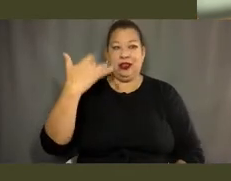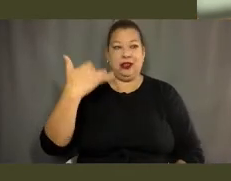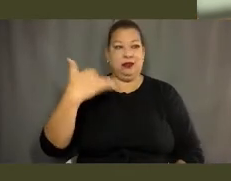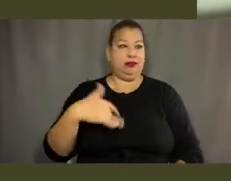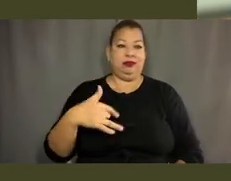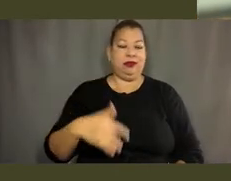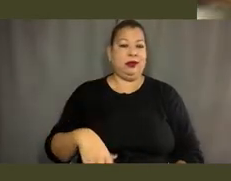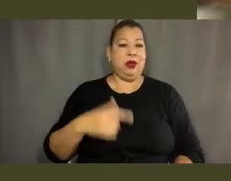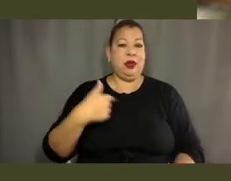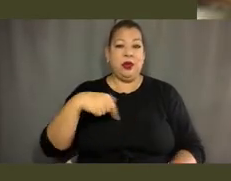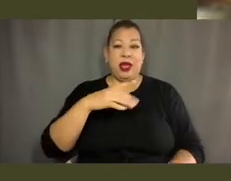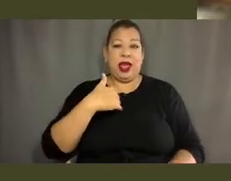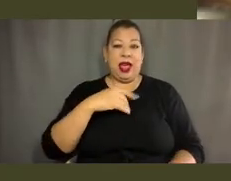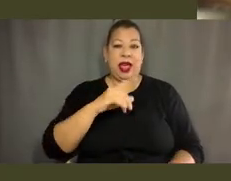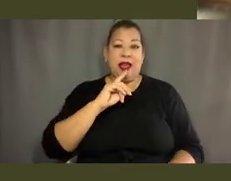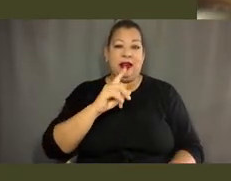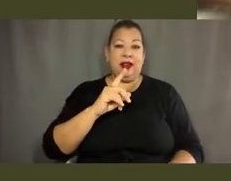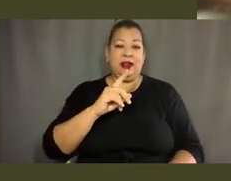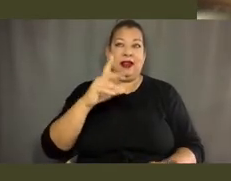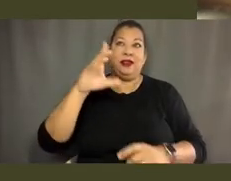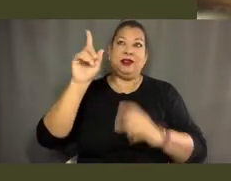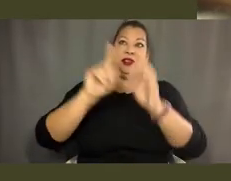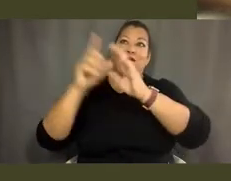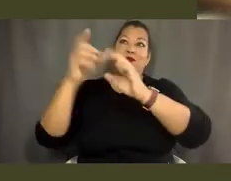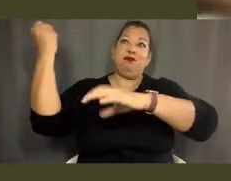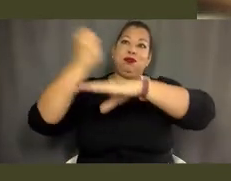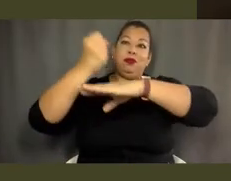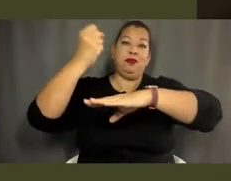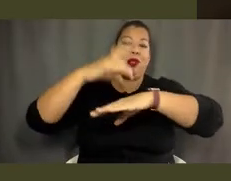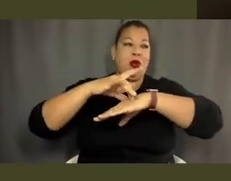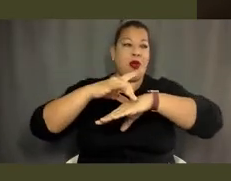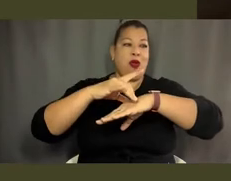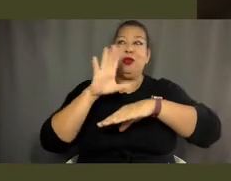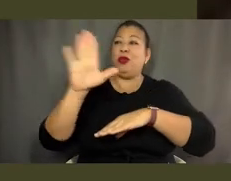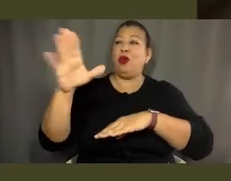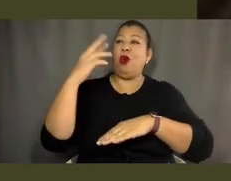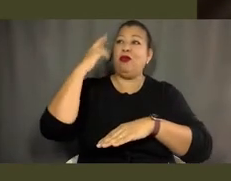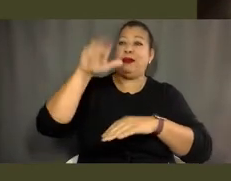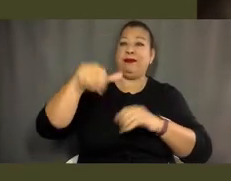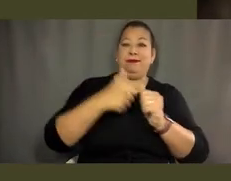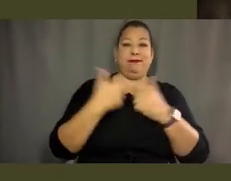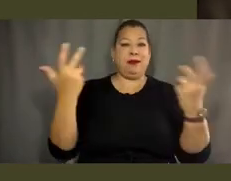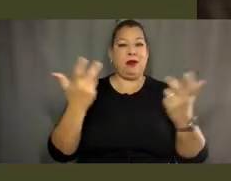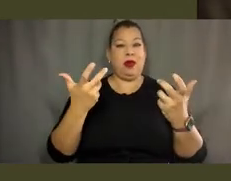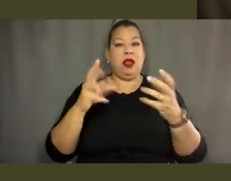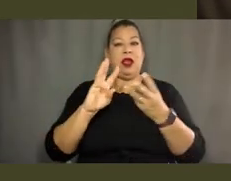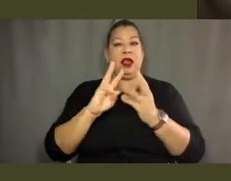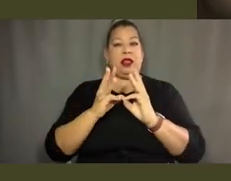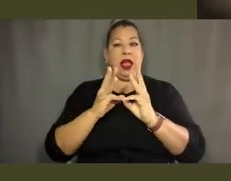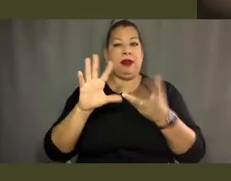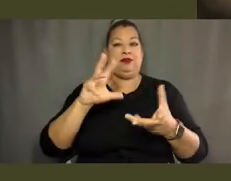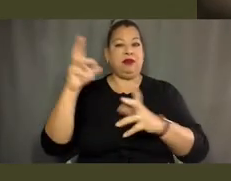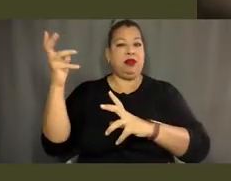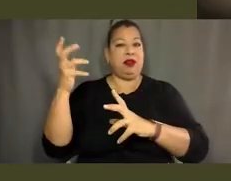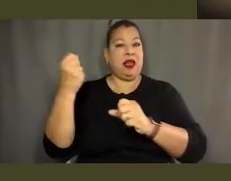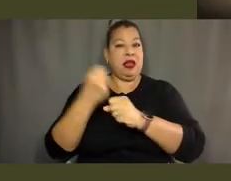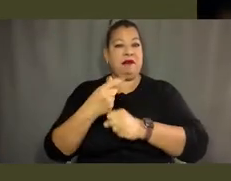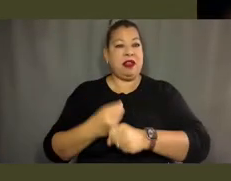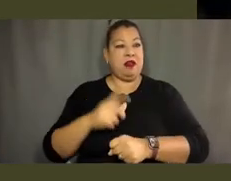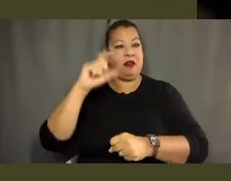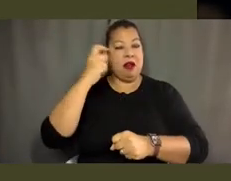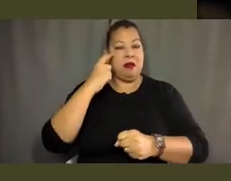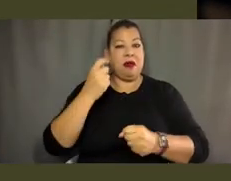asteroid. What's your excuse? You're headed for a climate disaster, And yet every year, governments spend hundreds of